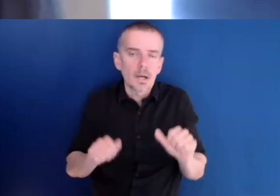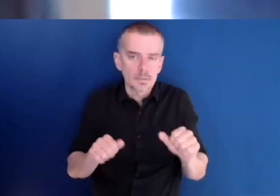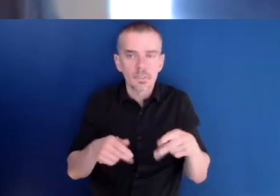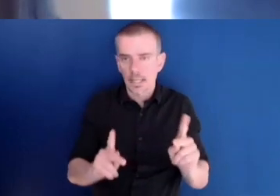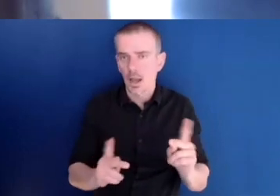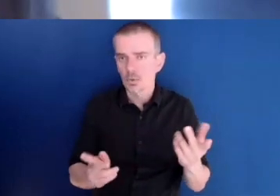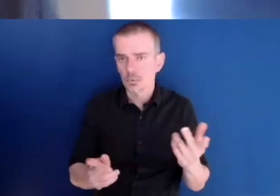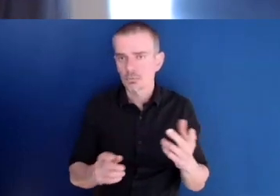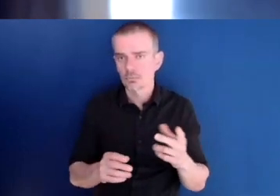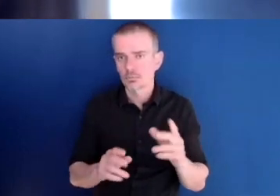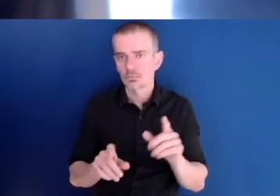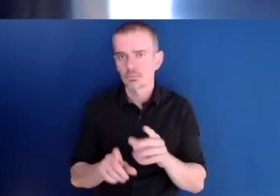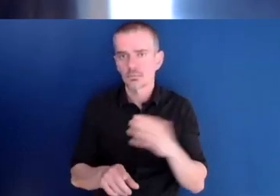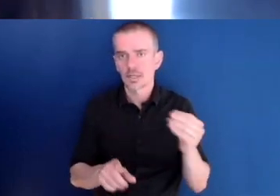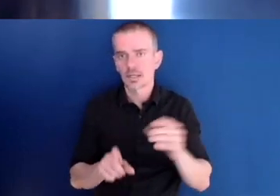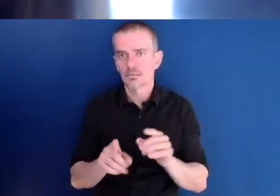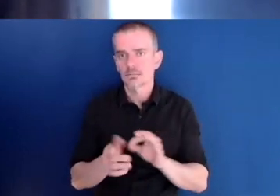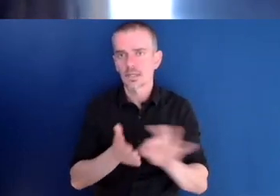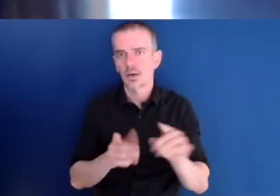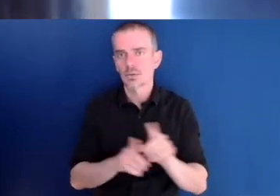and count as a match.